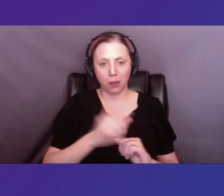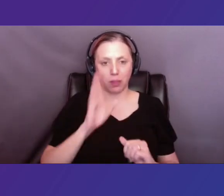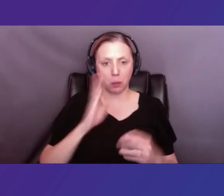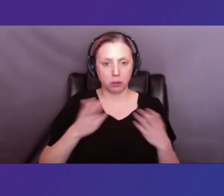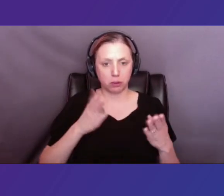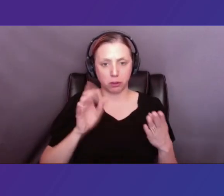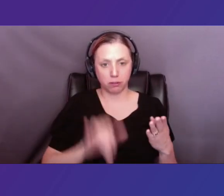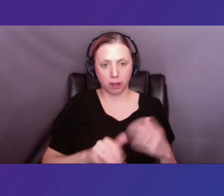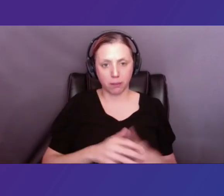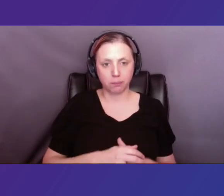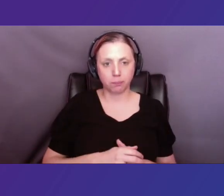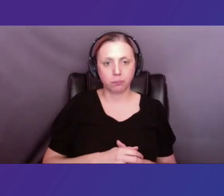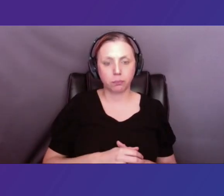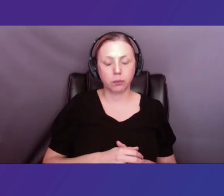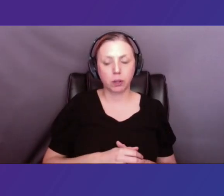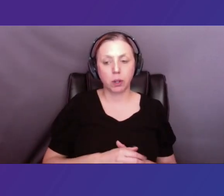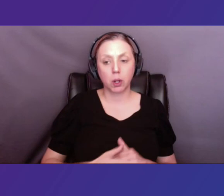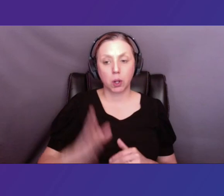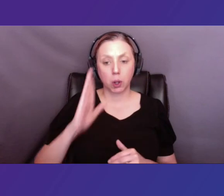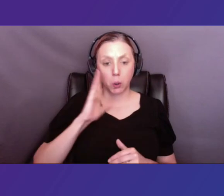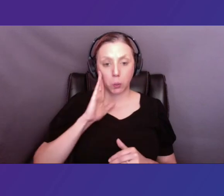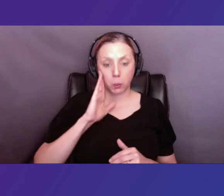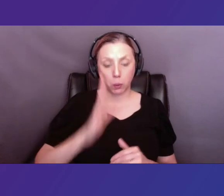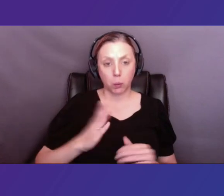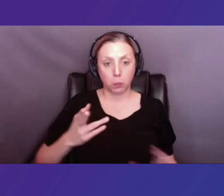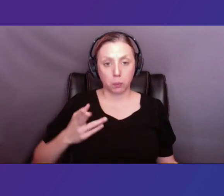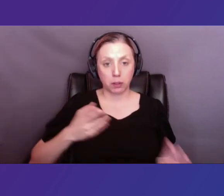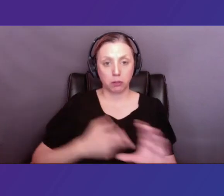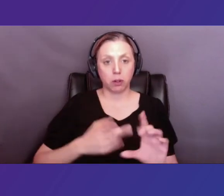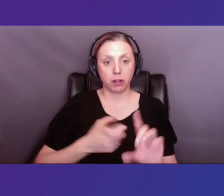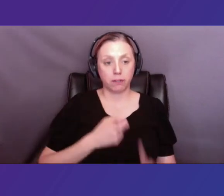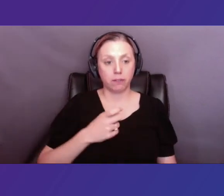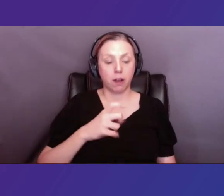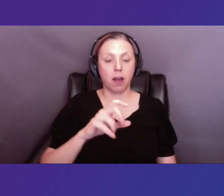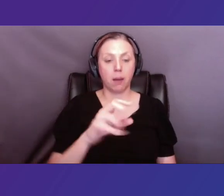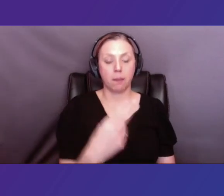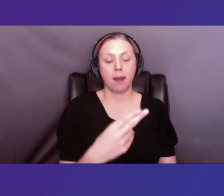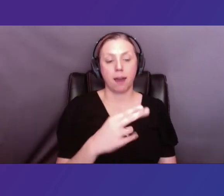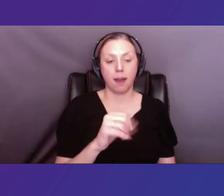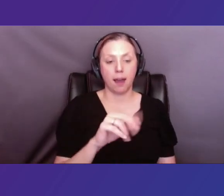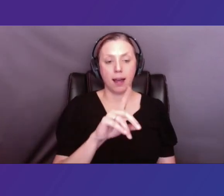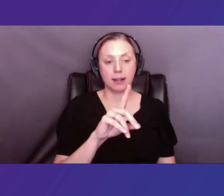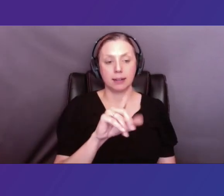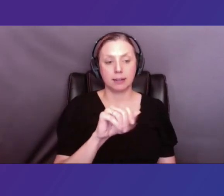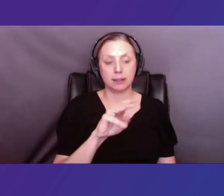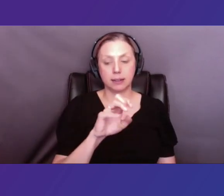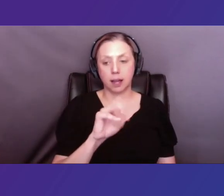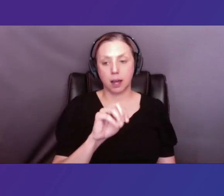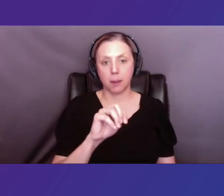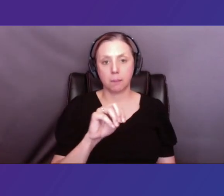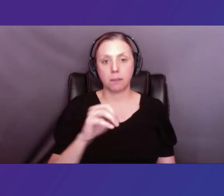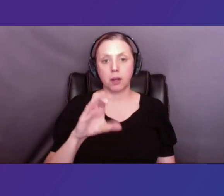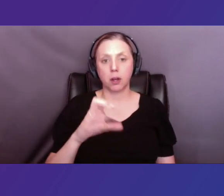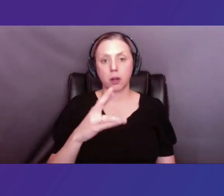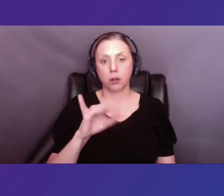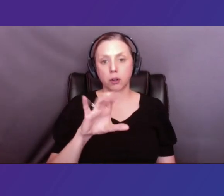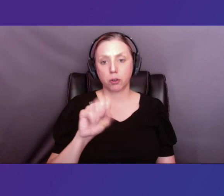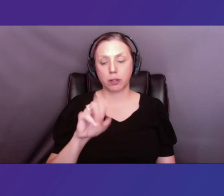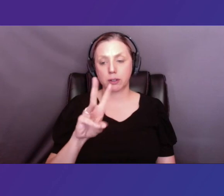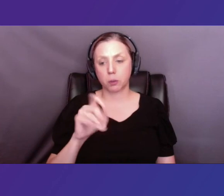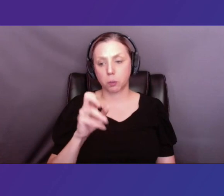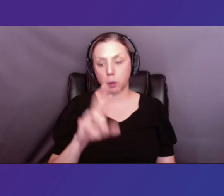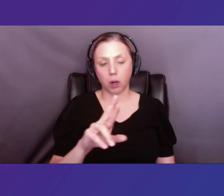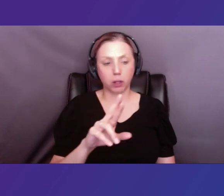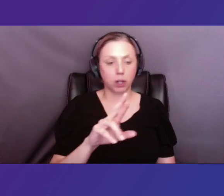it. We will be joined by Adham Hafez, Chris Walker, Kamal Sinclair,